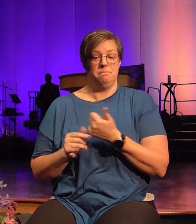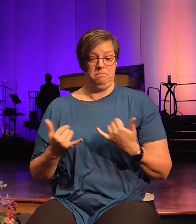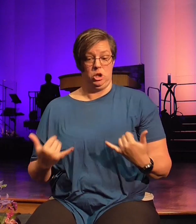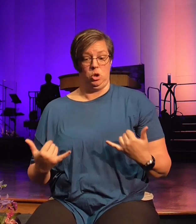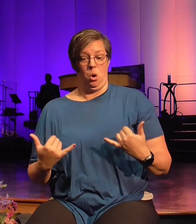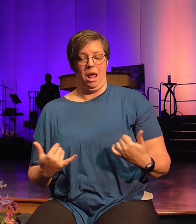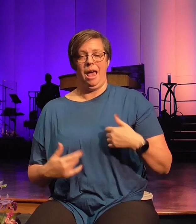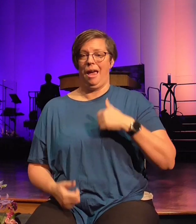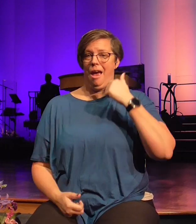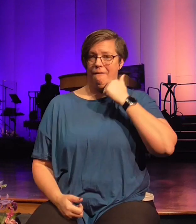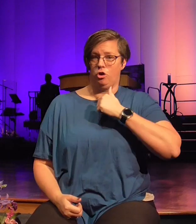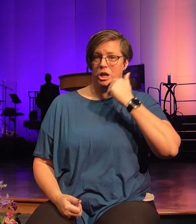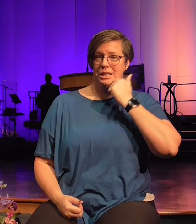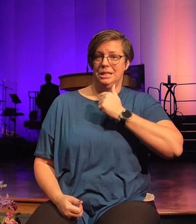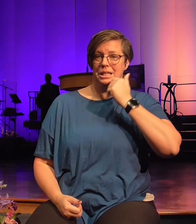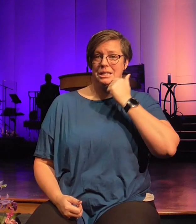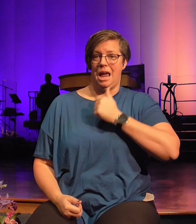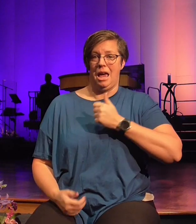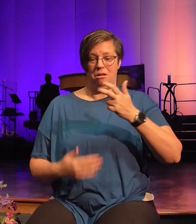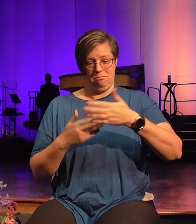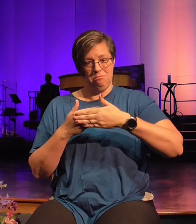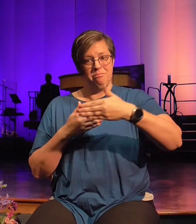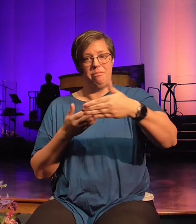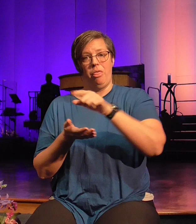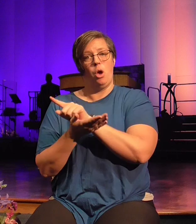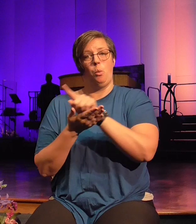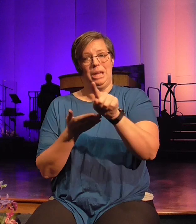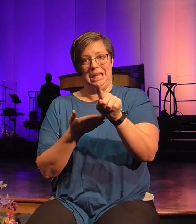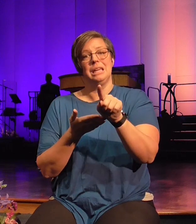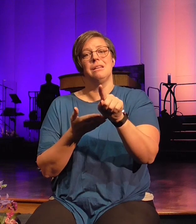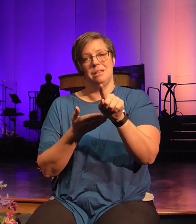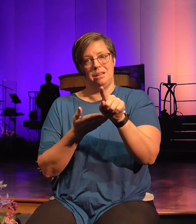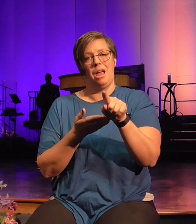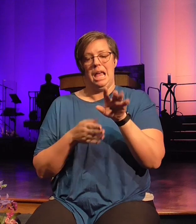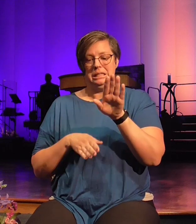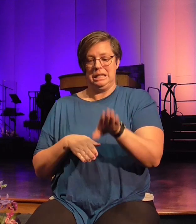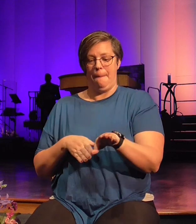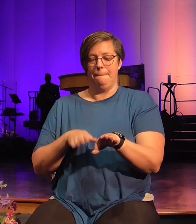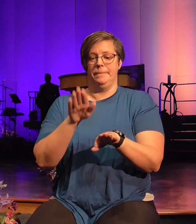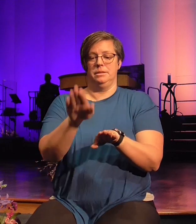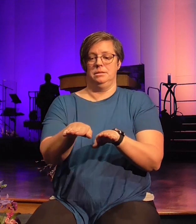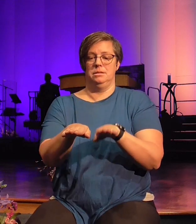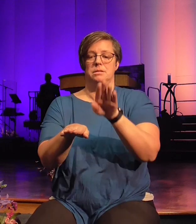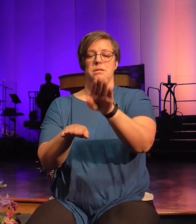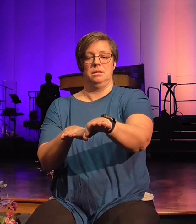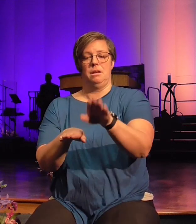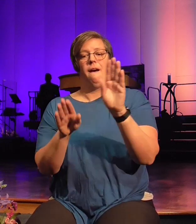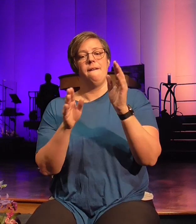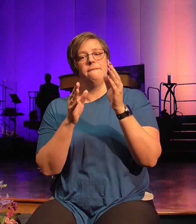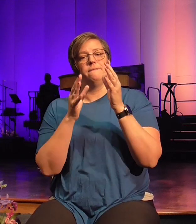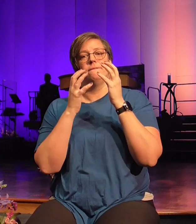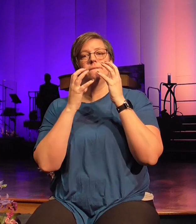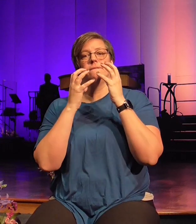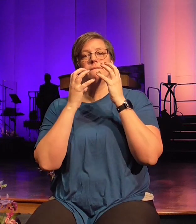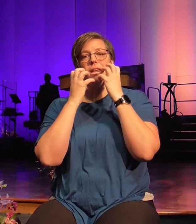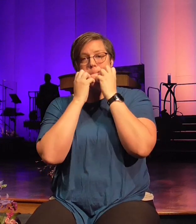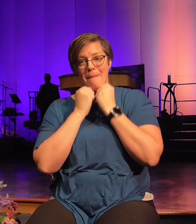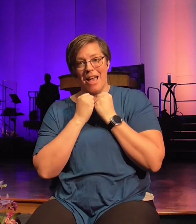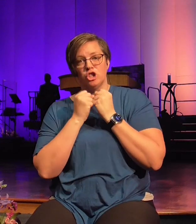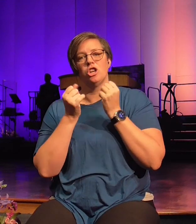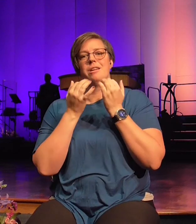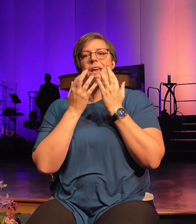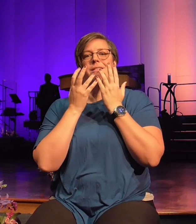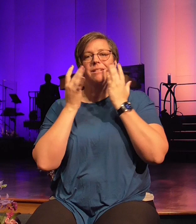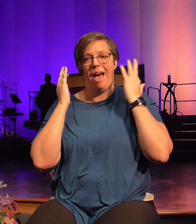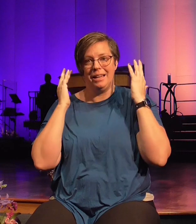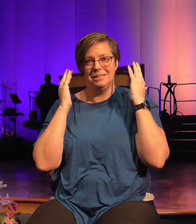and every day throughout this coming week. Steps of compassion and kindness, because it